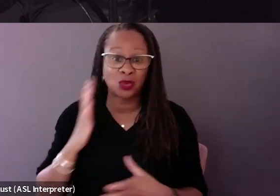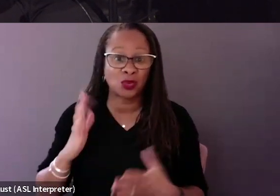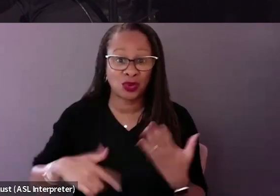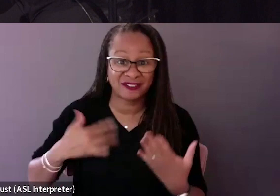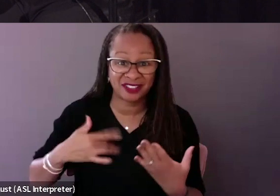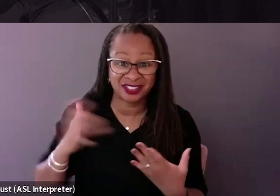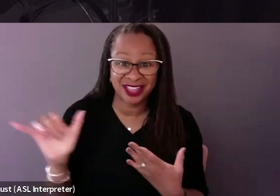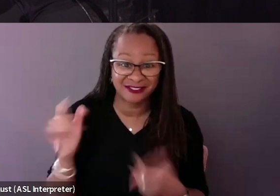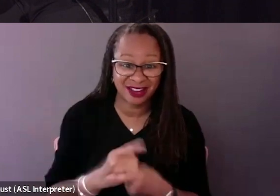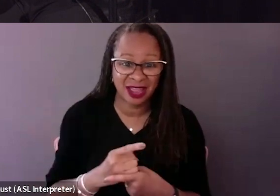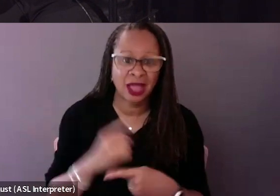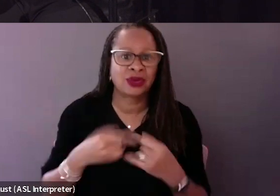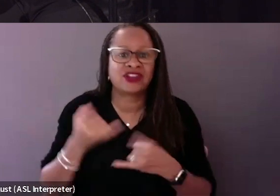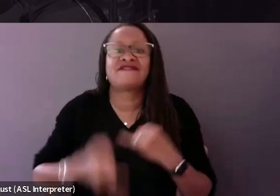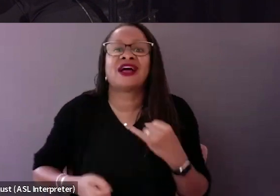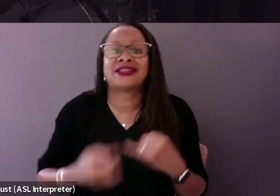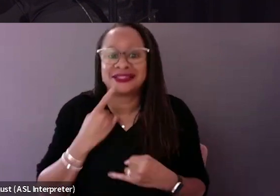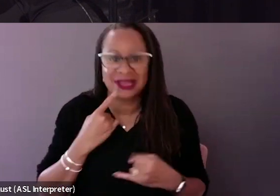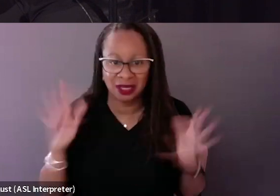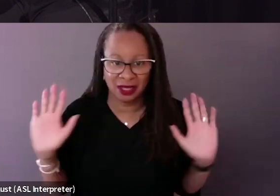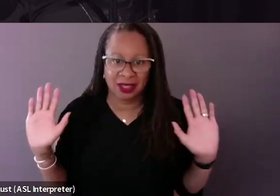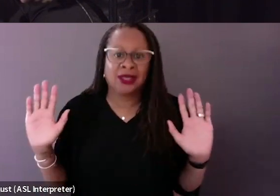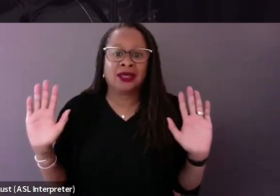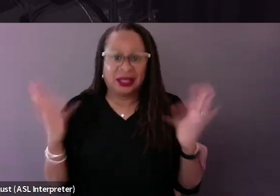you're finally just saying, okay, this is it.